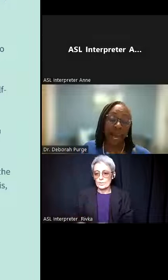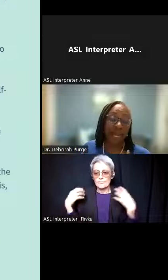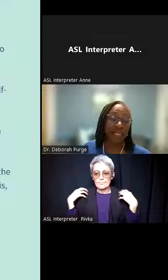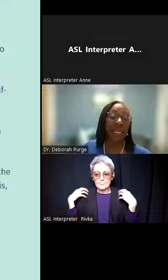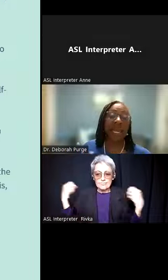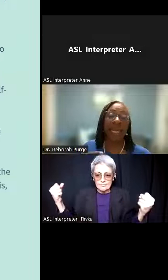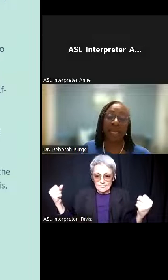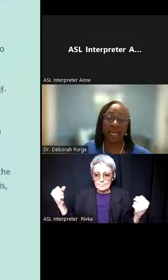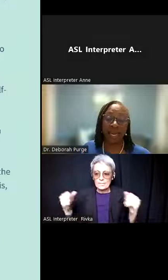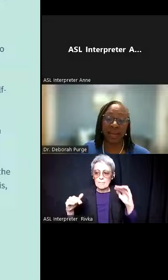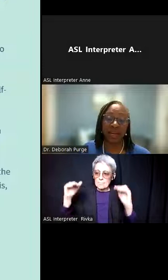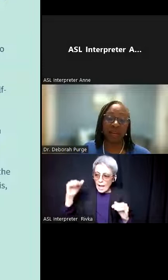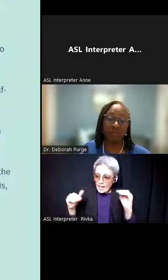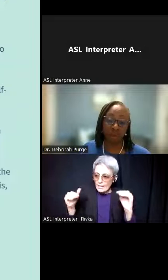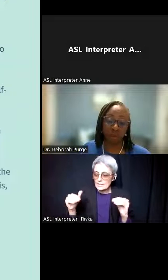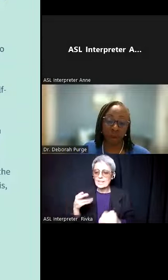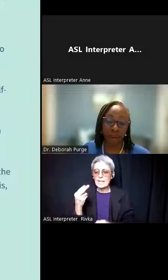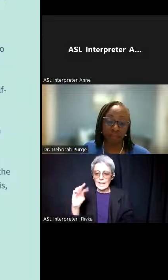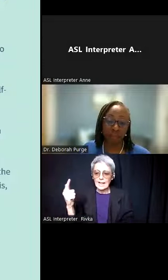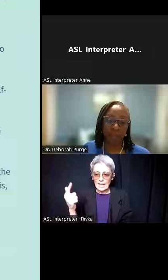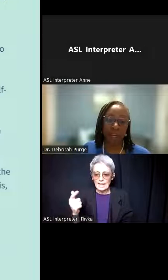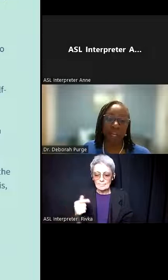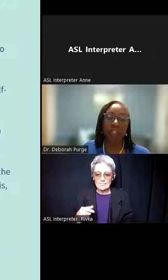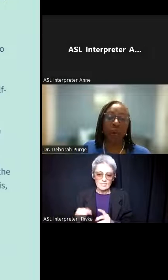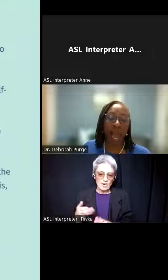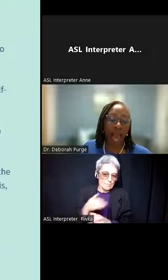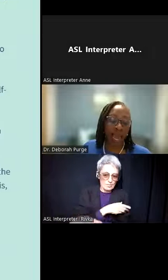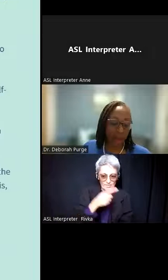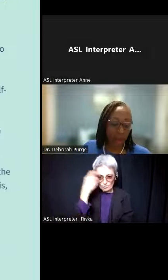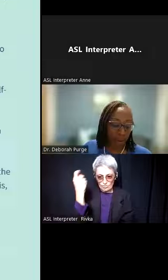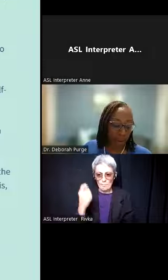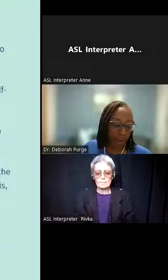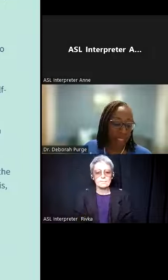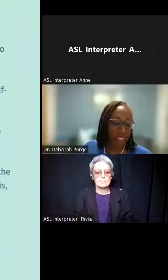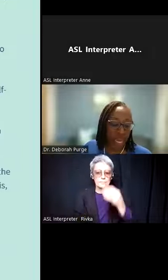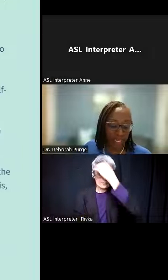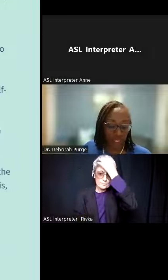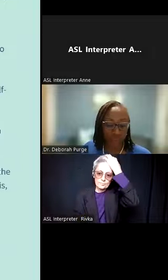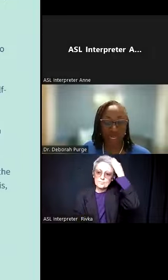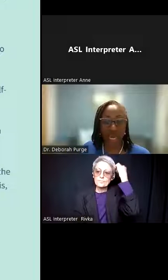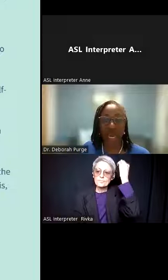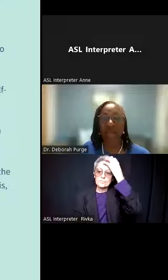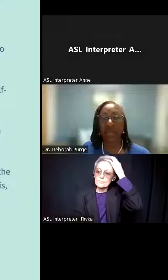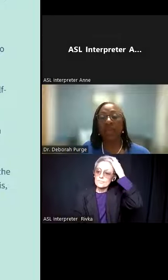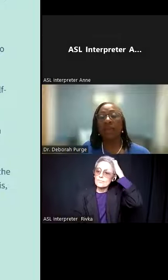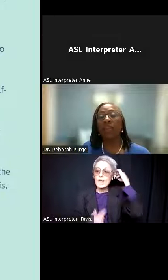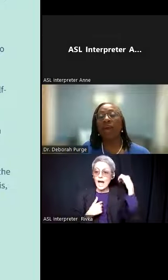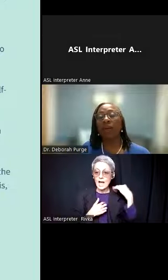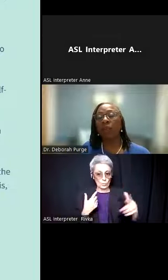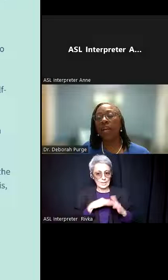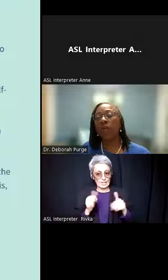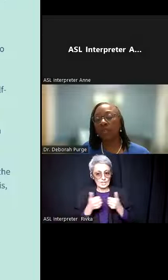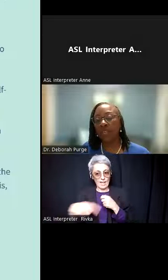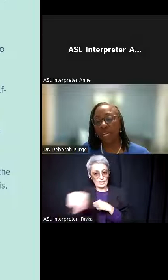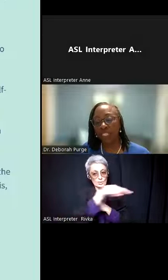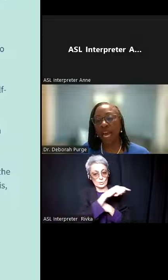about balance and healing from trauma. So we challenge you today that